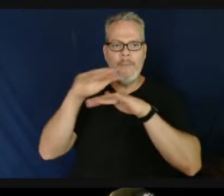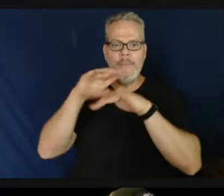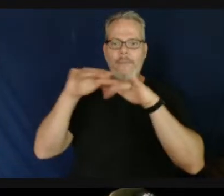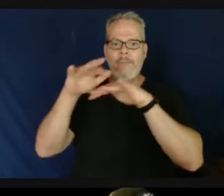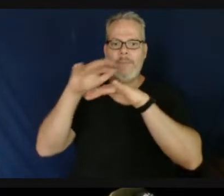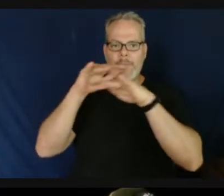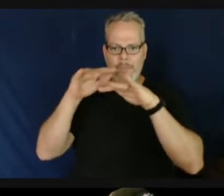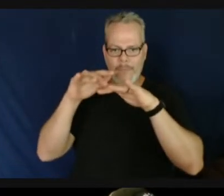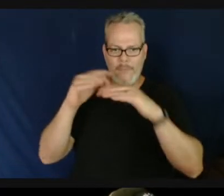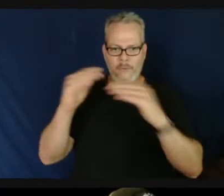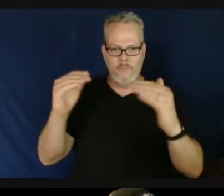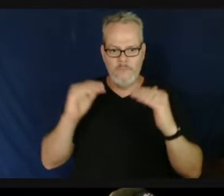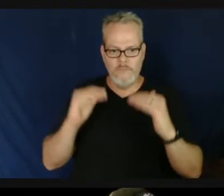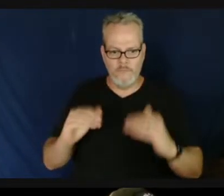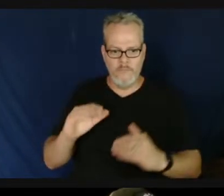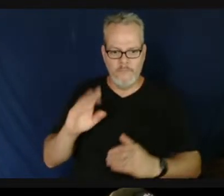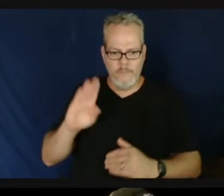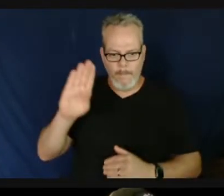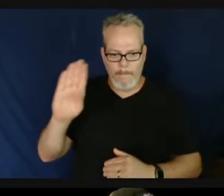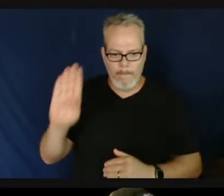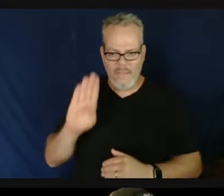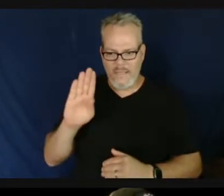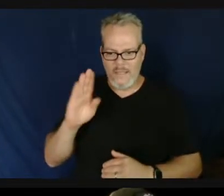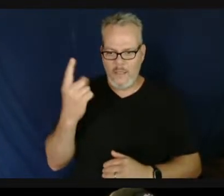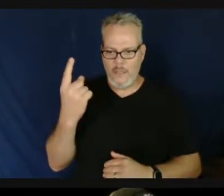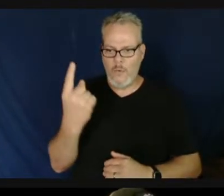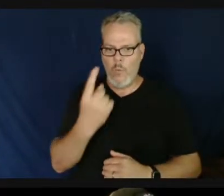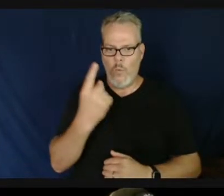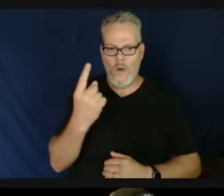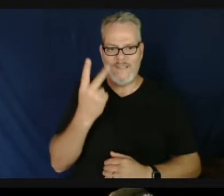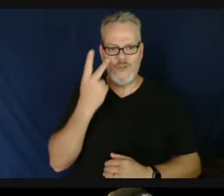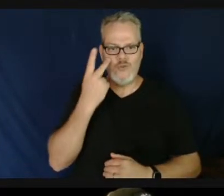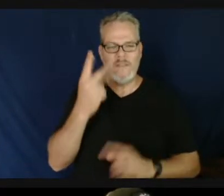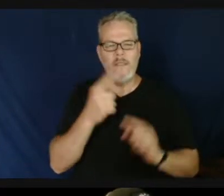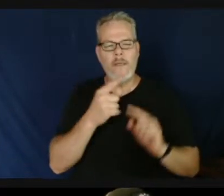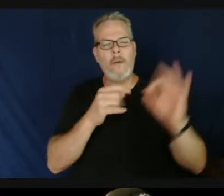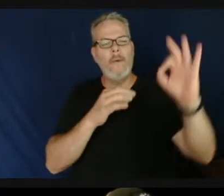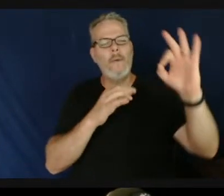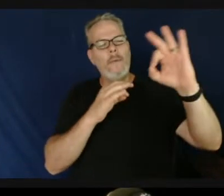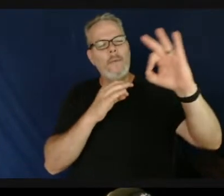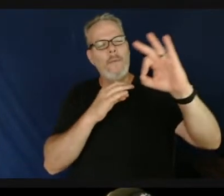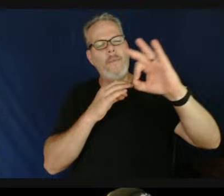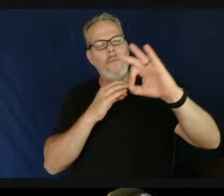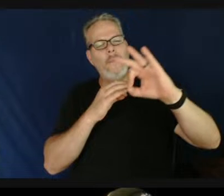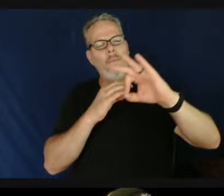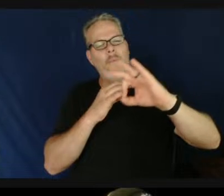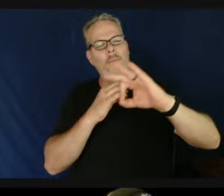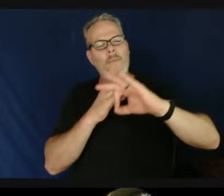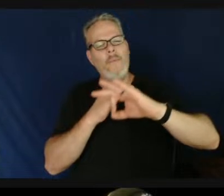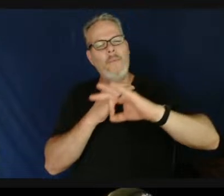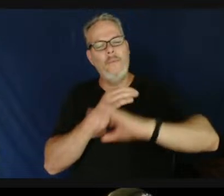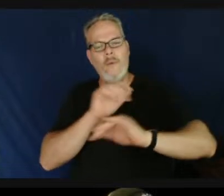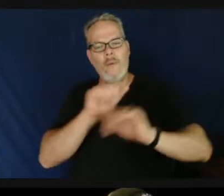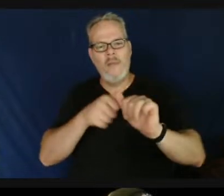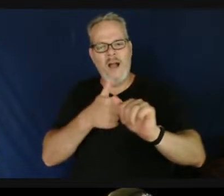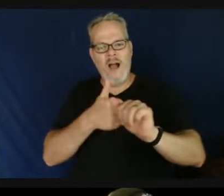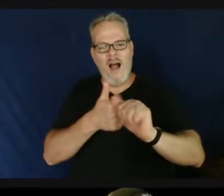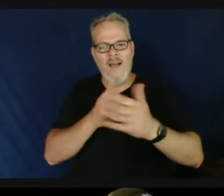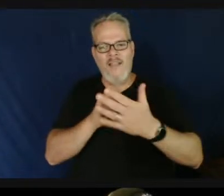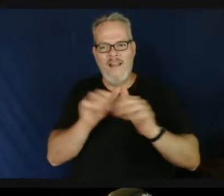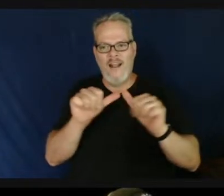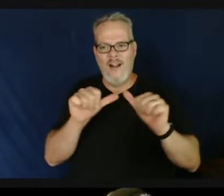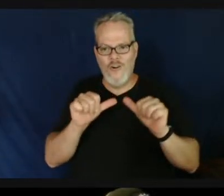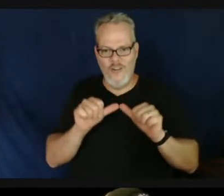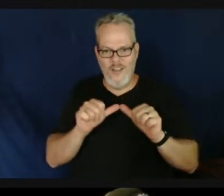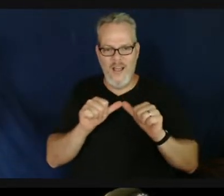The B1, there's the sun setting towards the west behind the plume, which is blowing towards